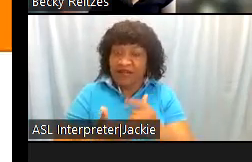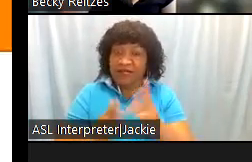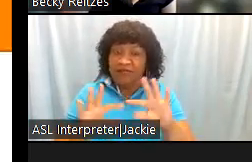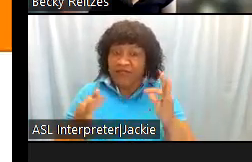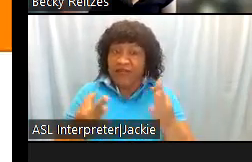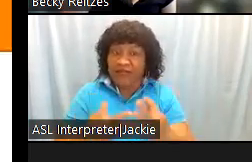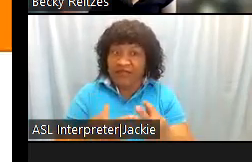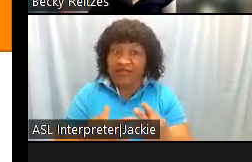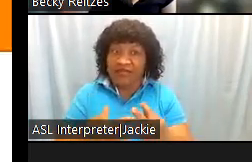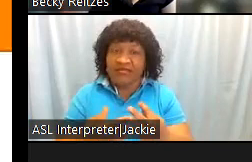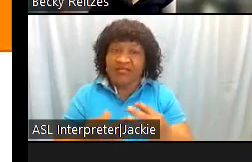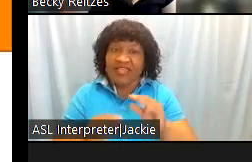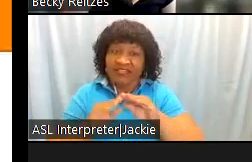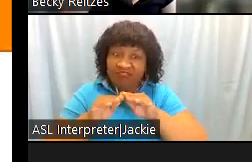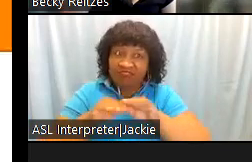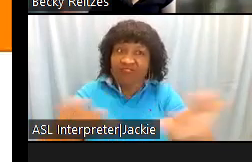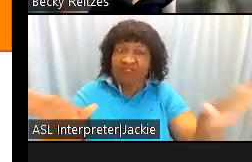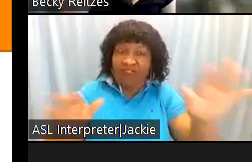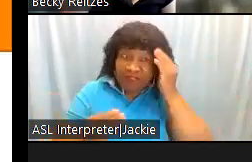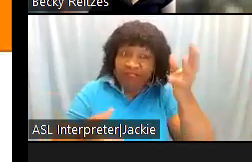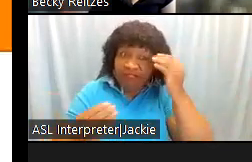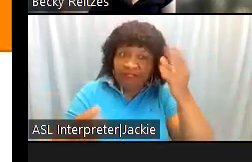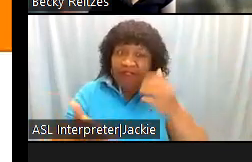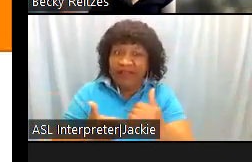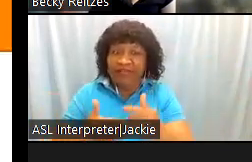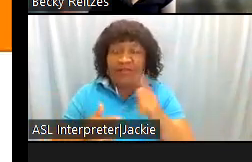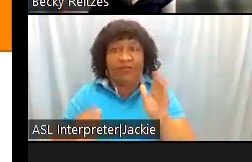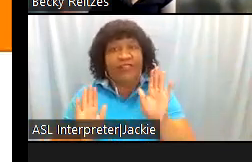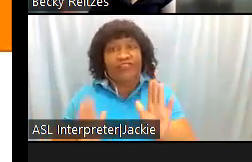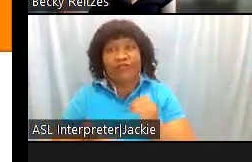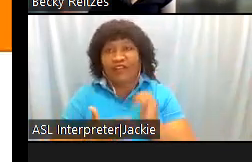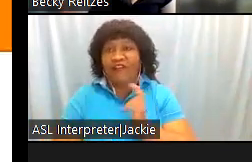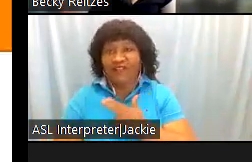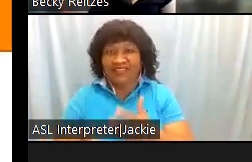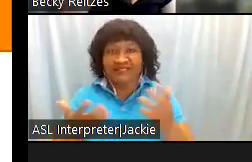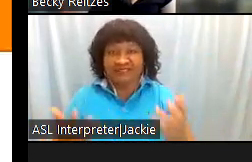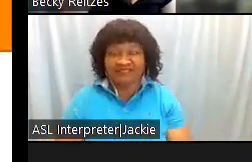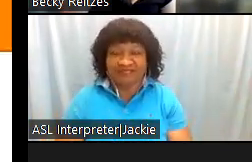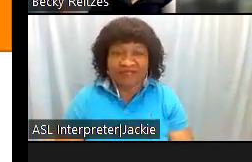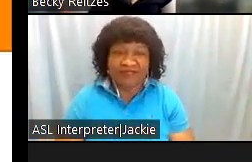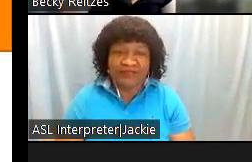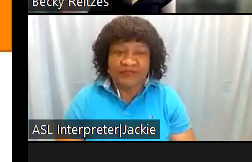families and get the word out about this, it would be super helpful, because